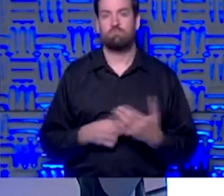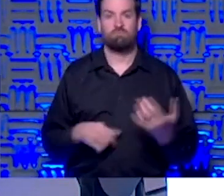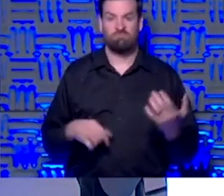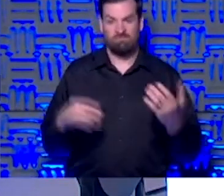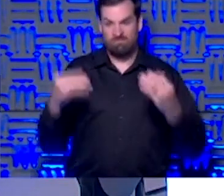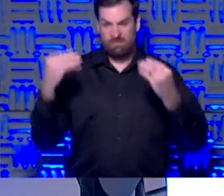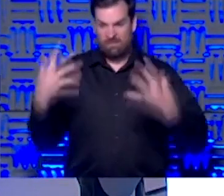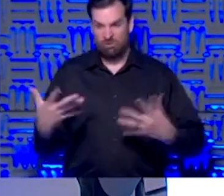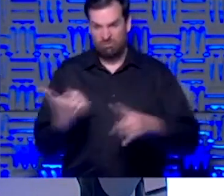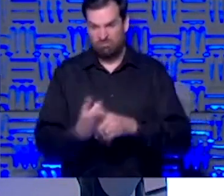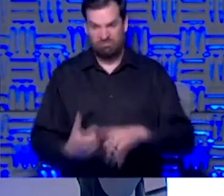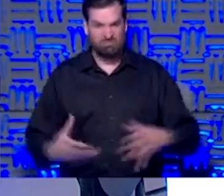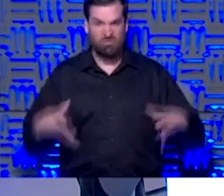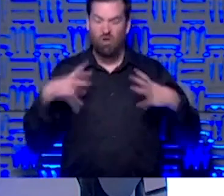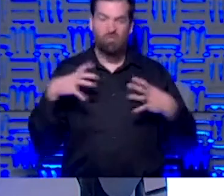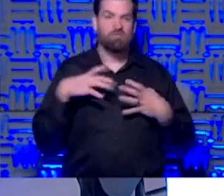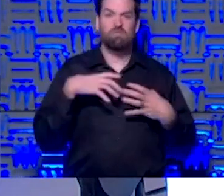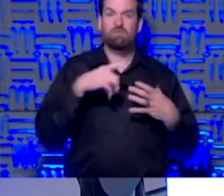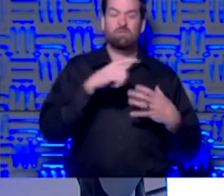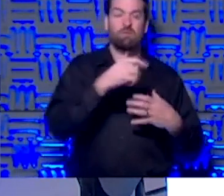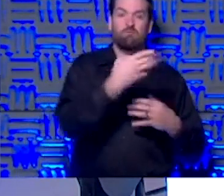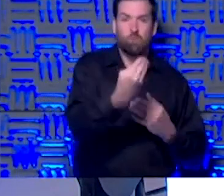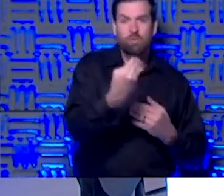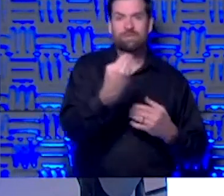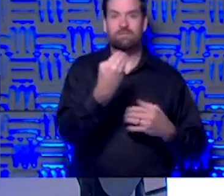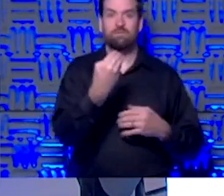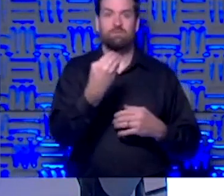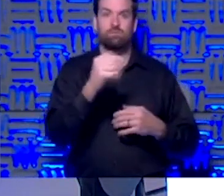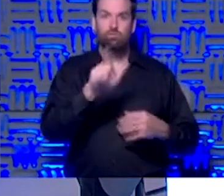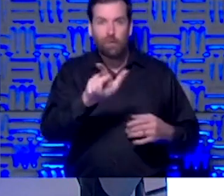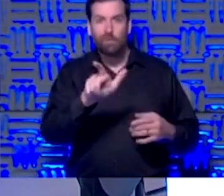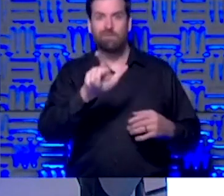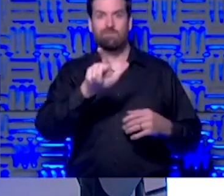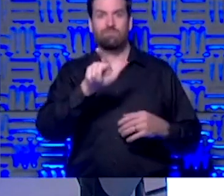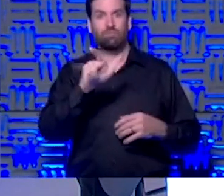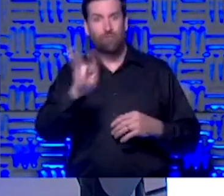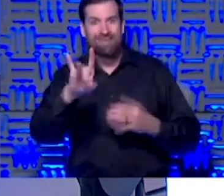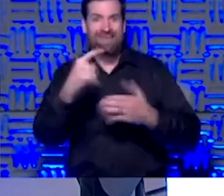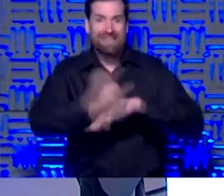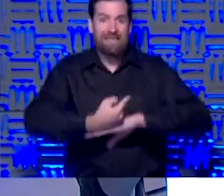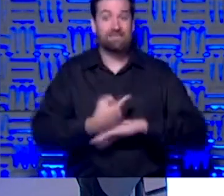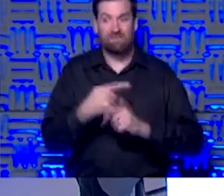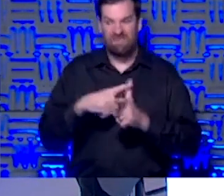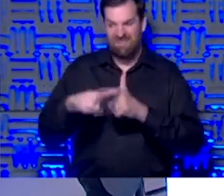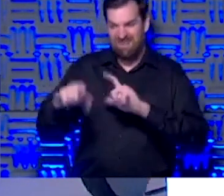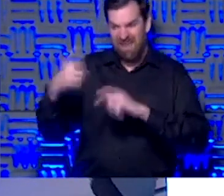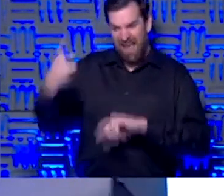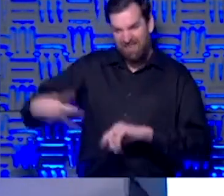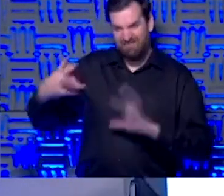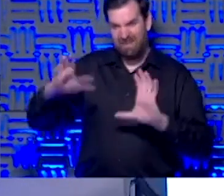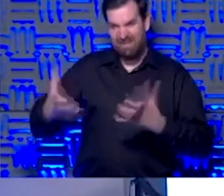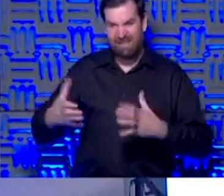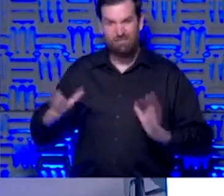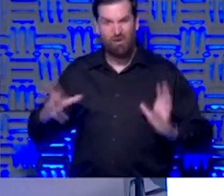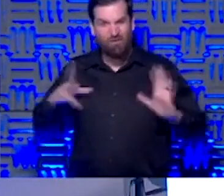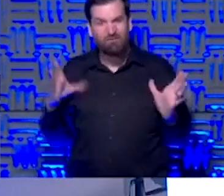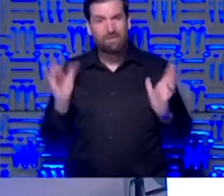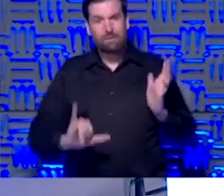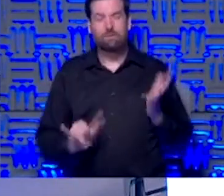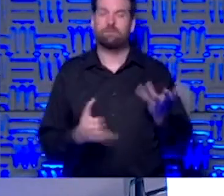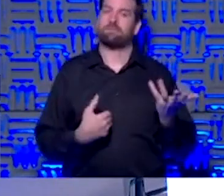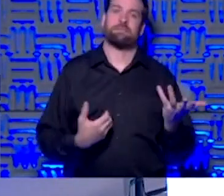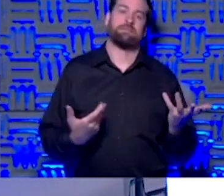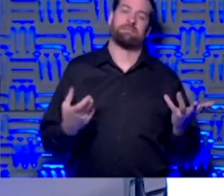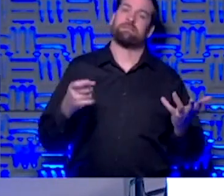teachers out for 14, 21, 28 days and then half the class out for that much as well. Yeah. So I think that needs to be looked at, and maybe have